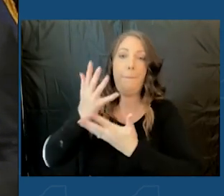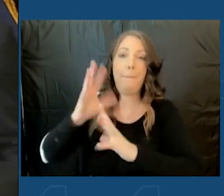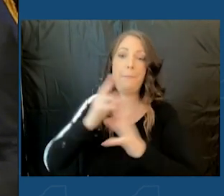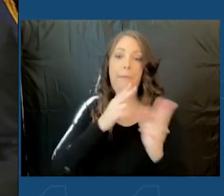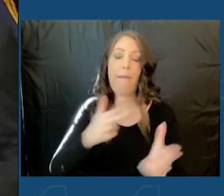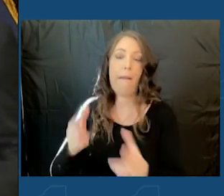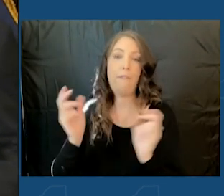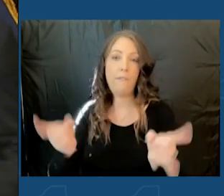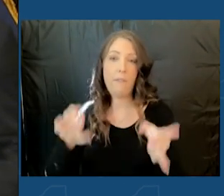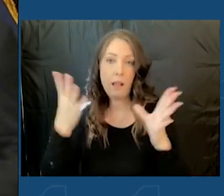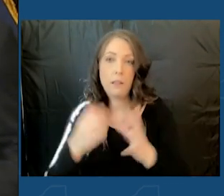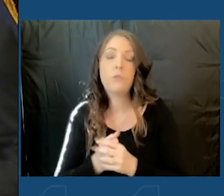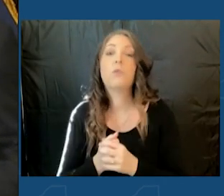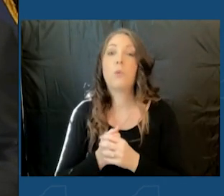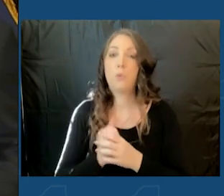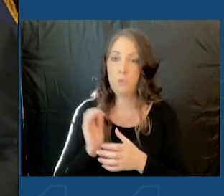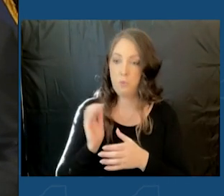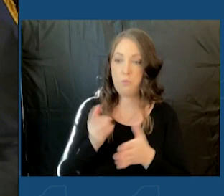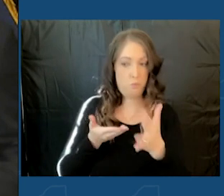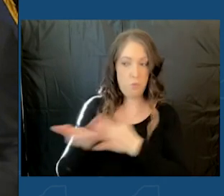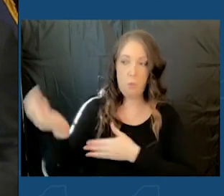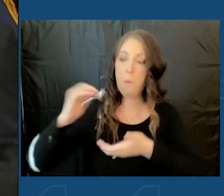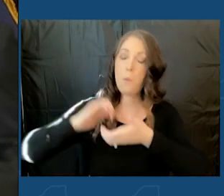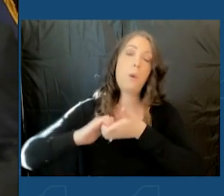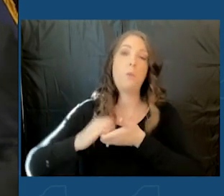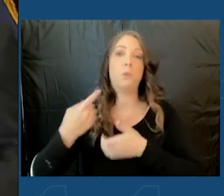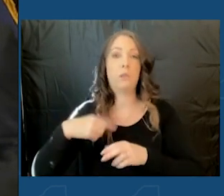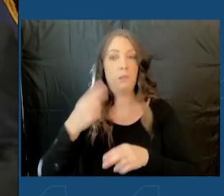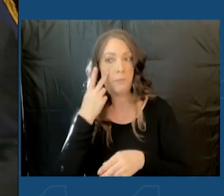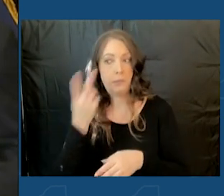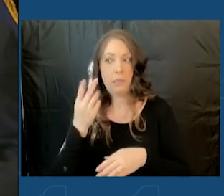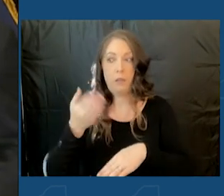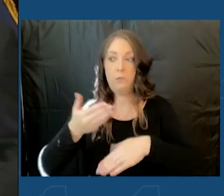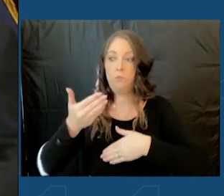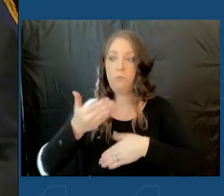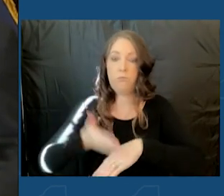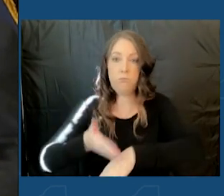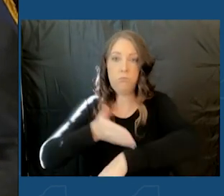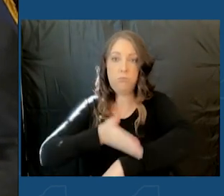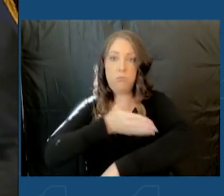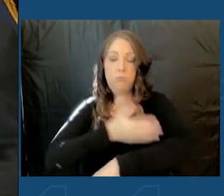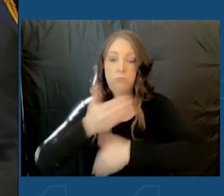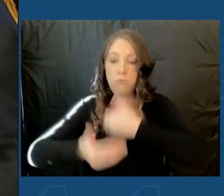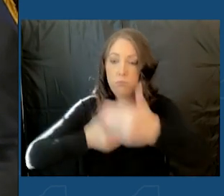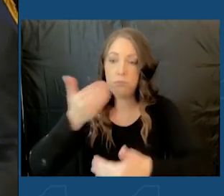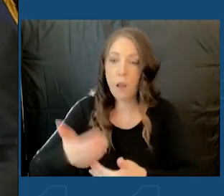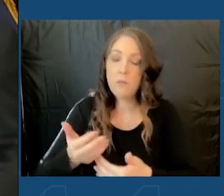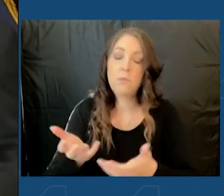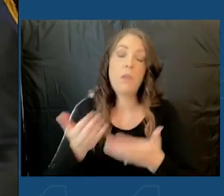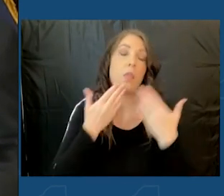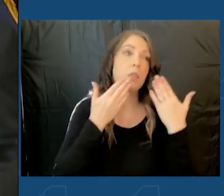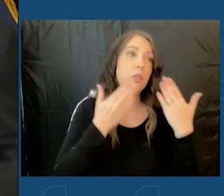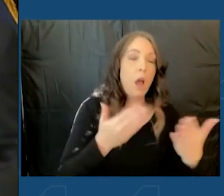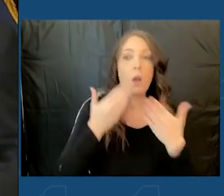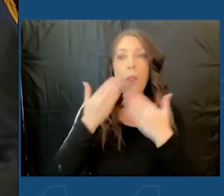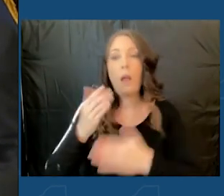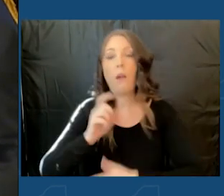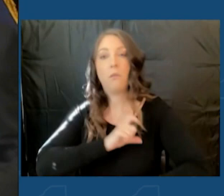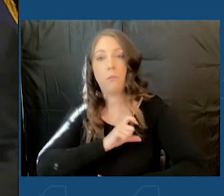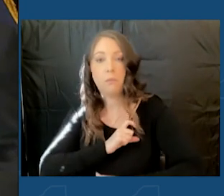Violence Strategic Partnership, we've seen tremendous progress. I want to thank the mayor for that, and I want to thank the police commissioner. We're honored